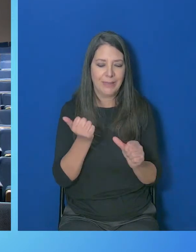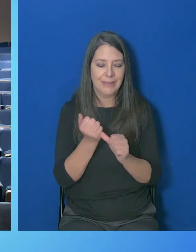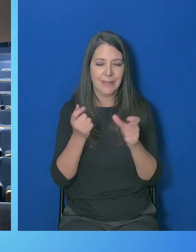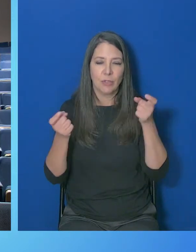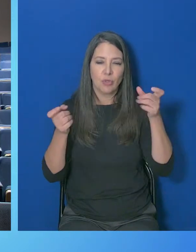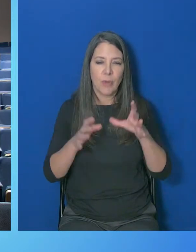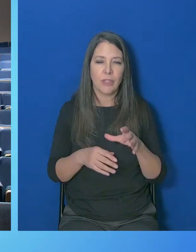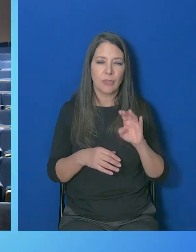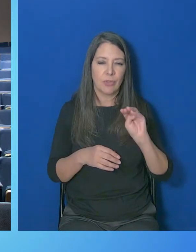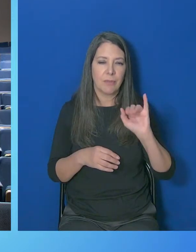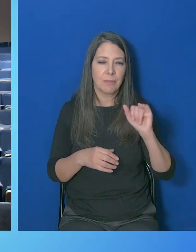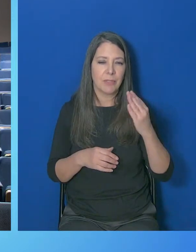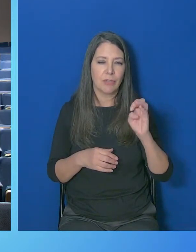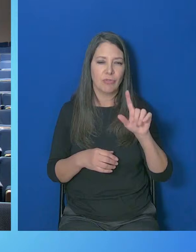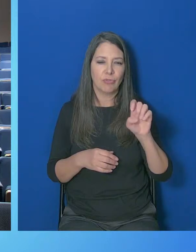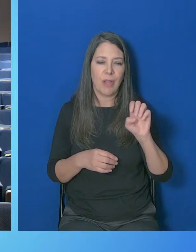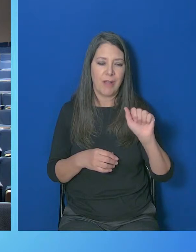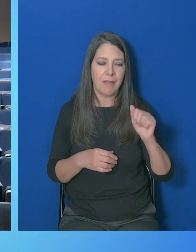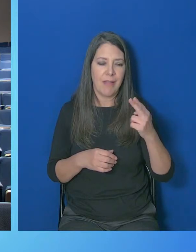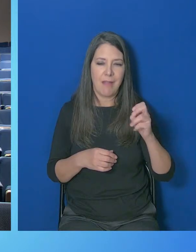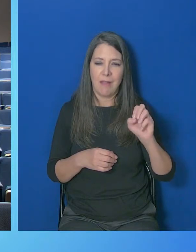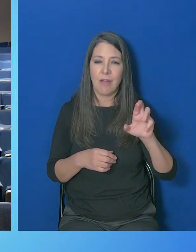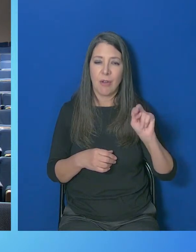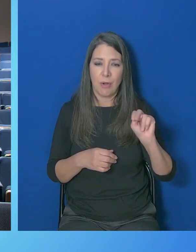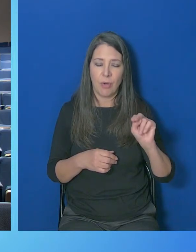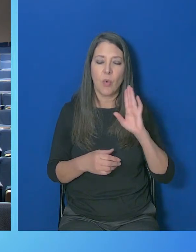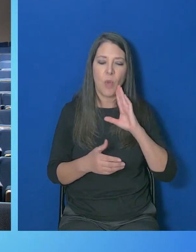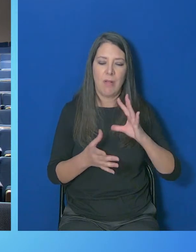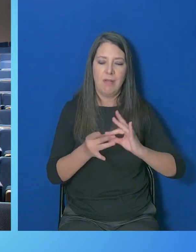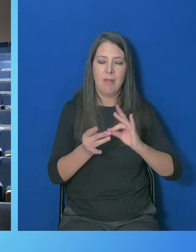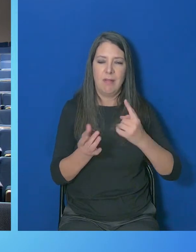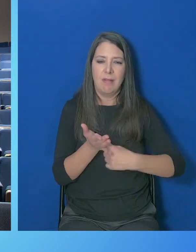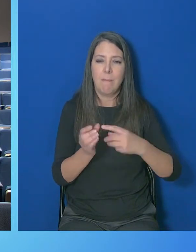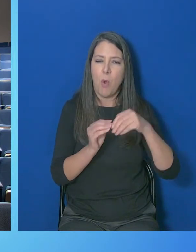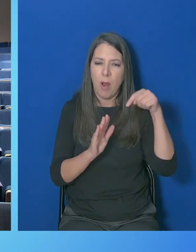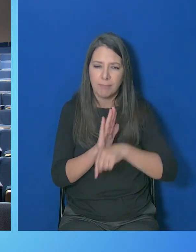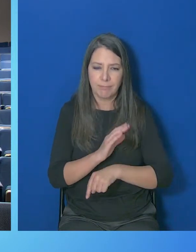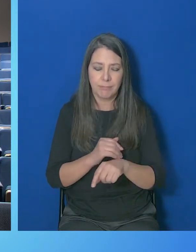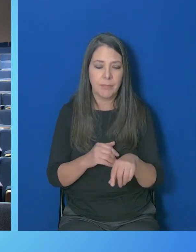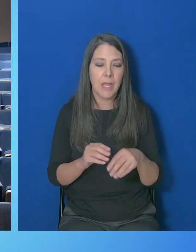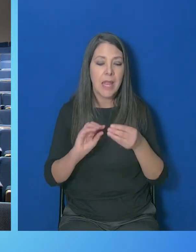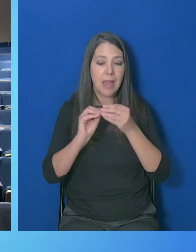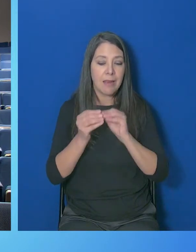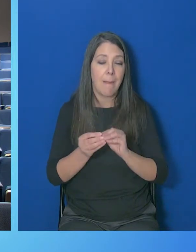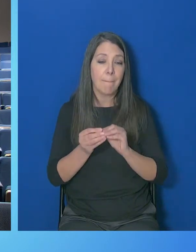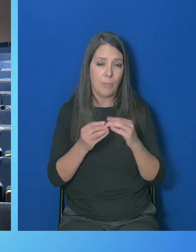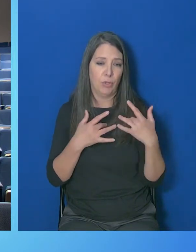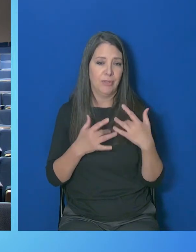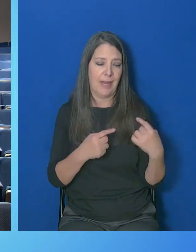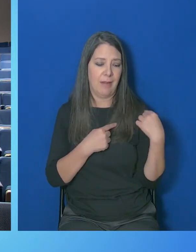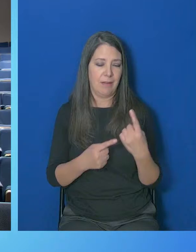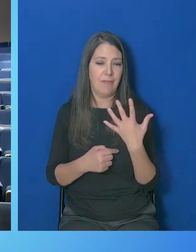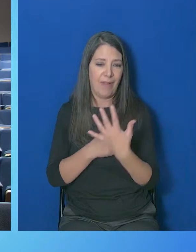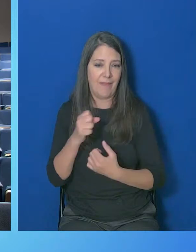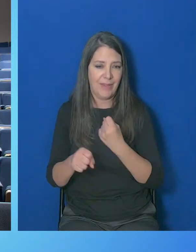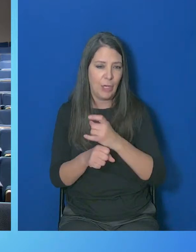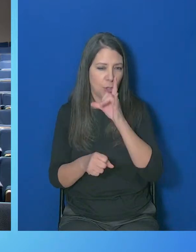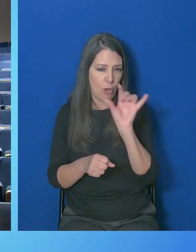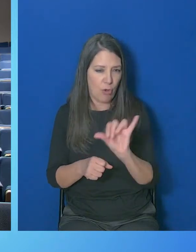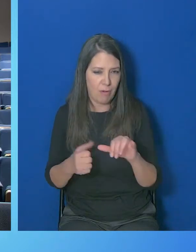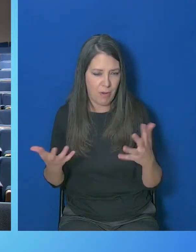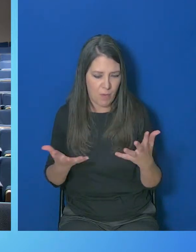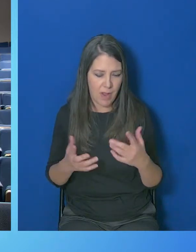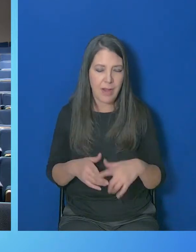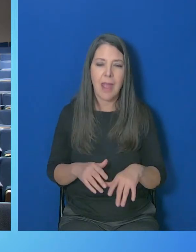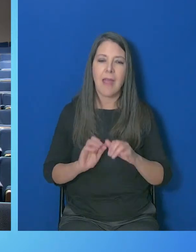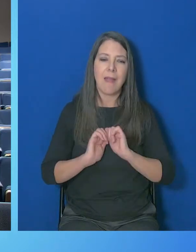present in a bit more detail on the following: enrollment trends over the last 5 years, service delivery